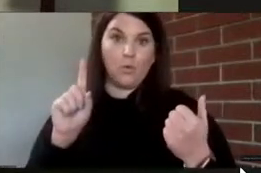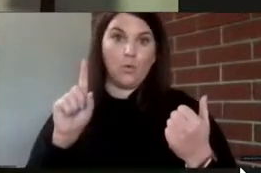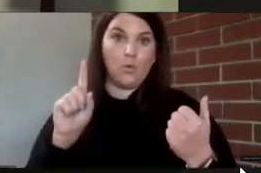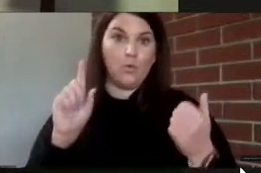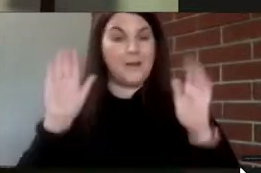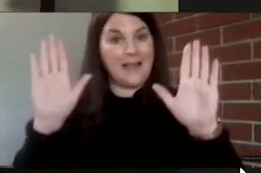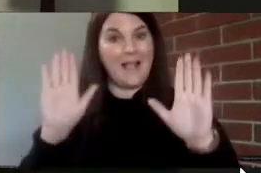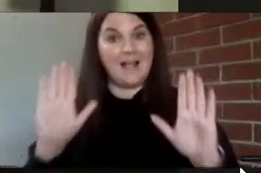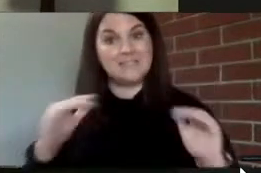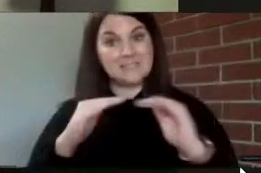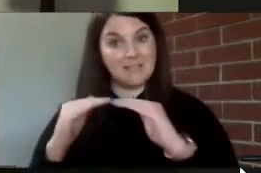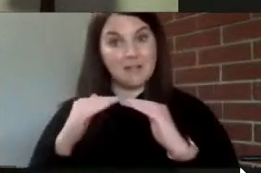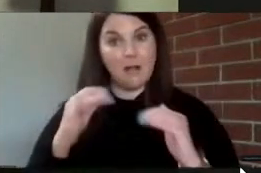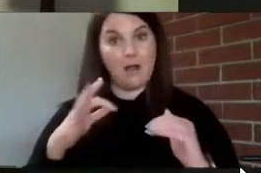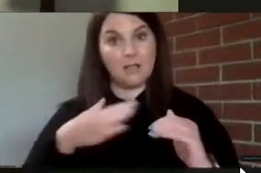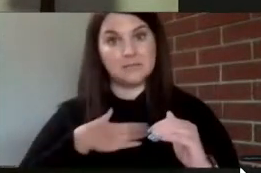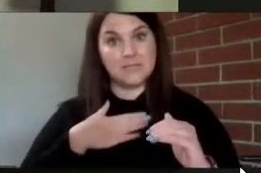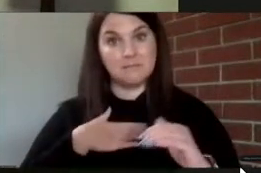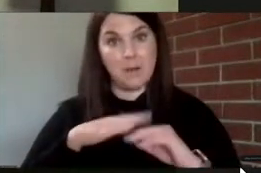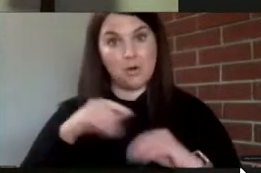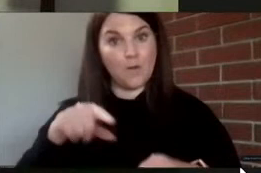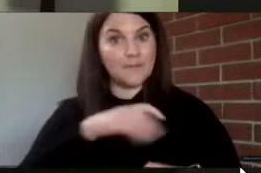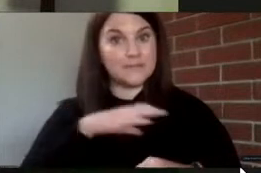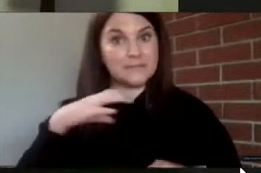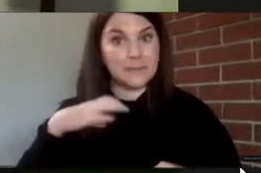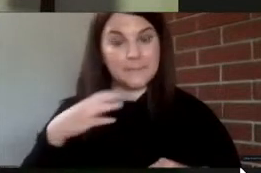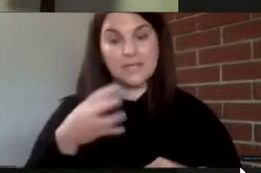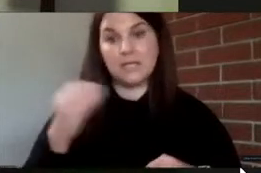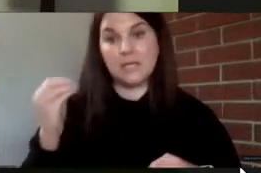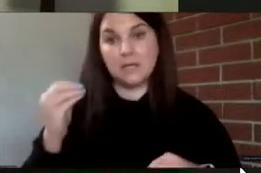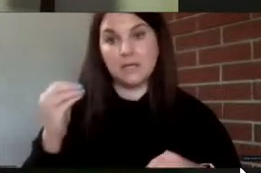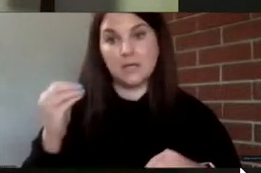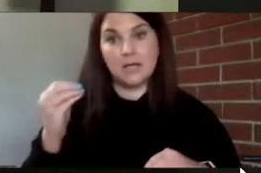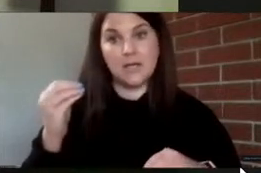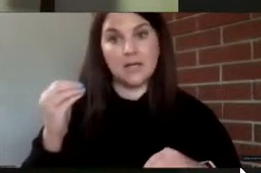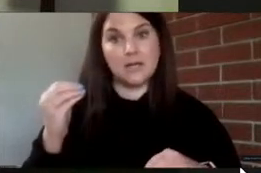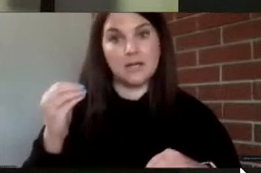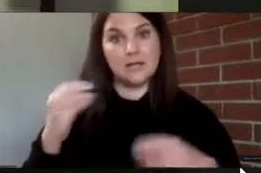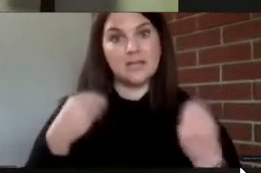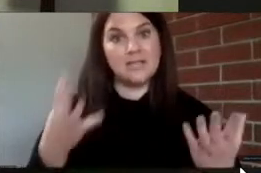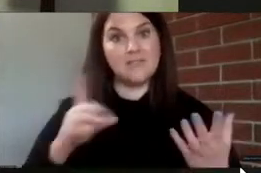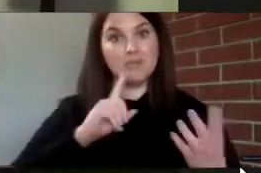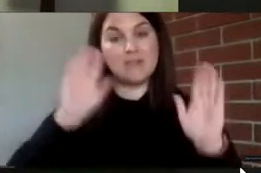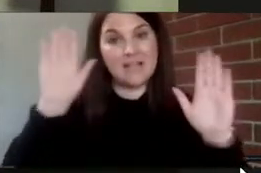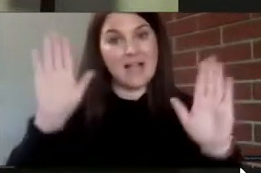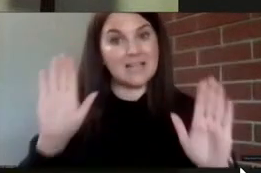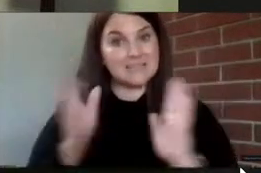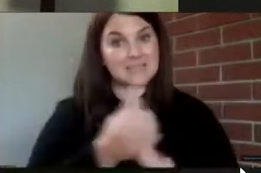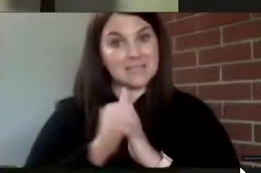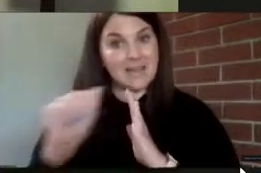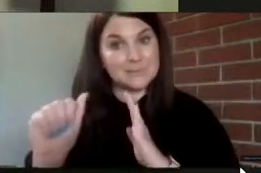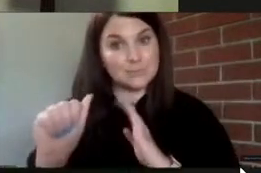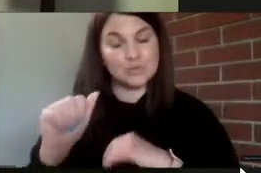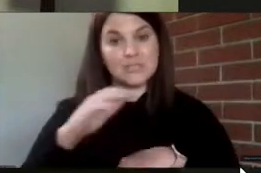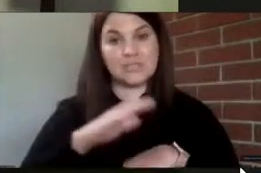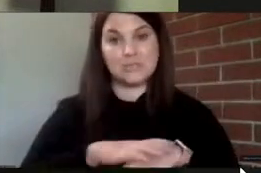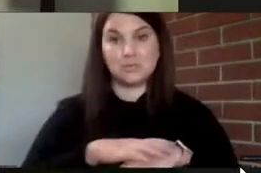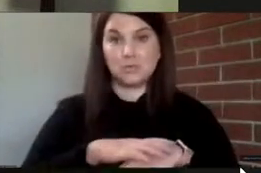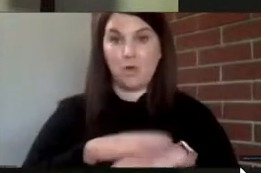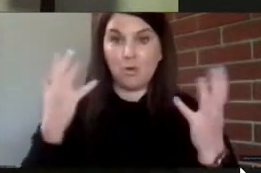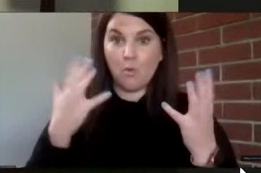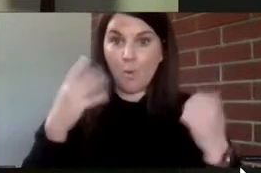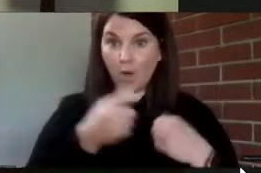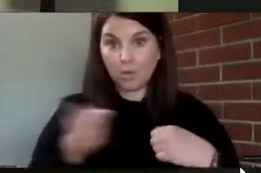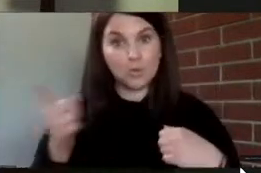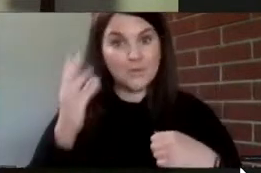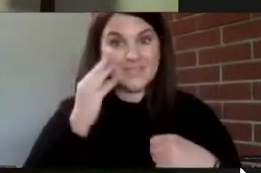excellent colleagues of mine on this committee and giving really excellent expertise on what you all have